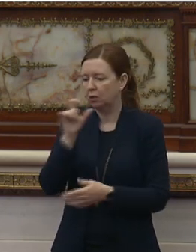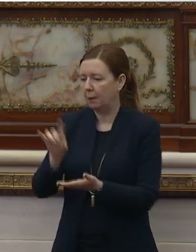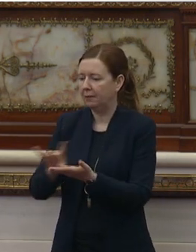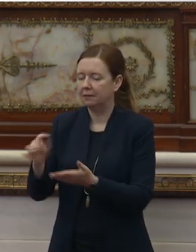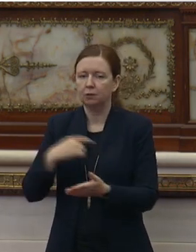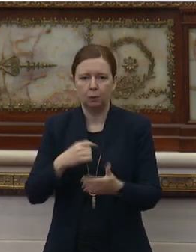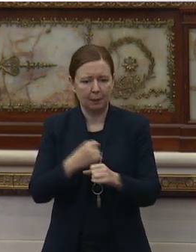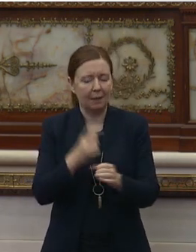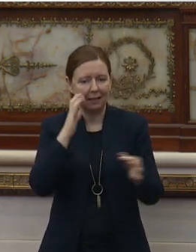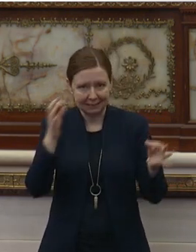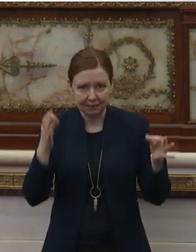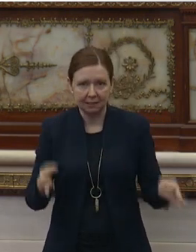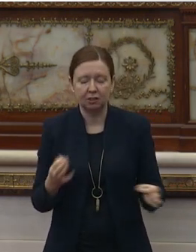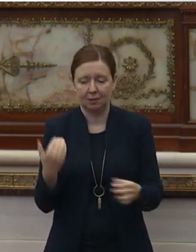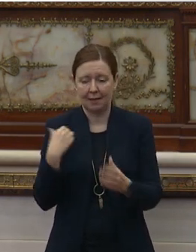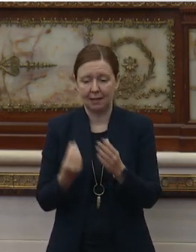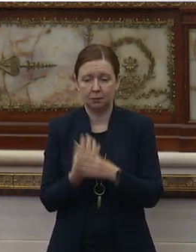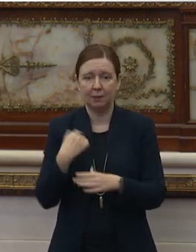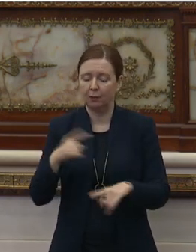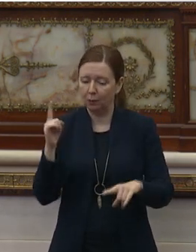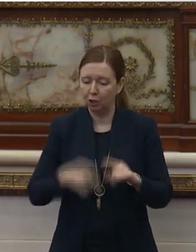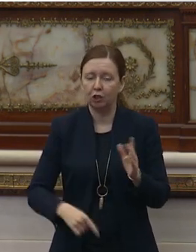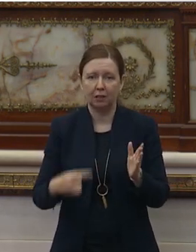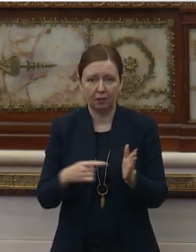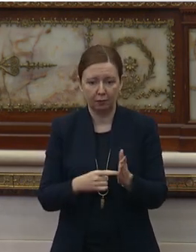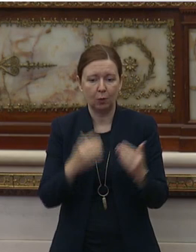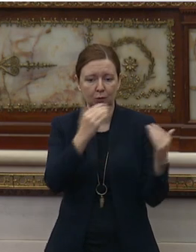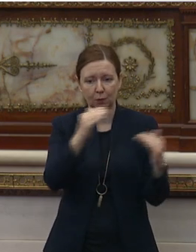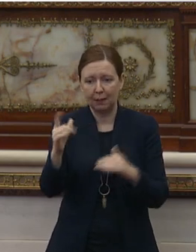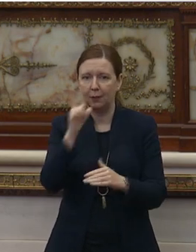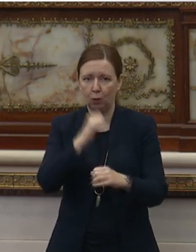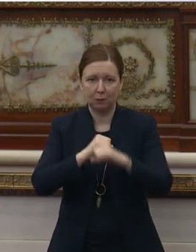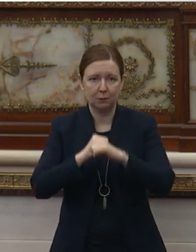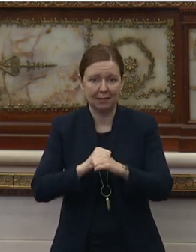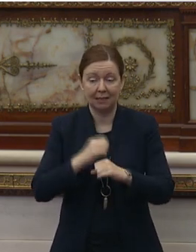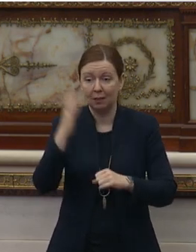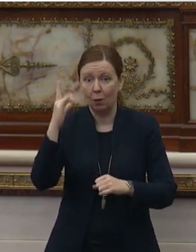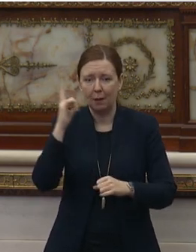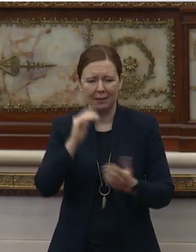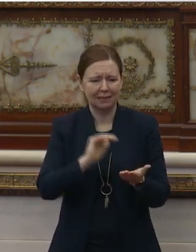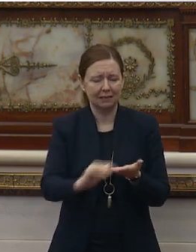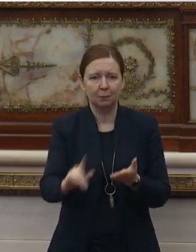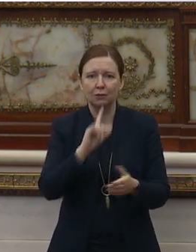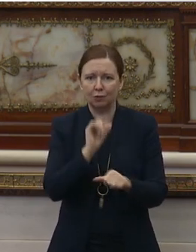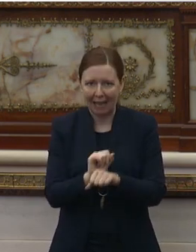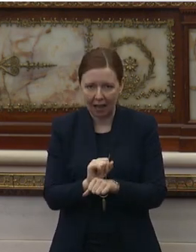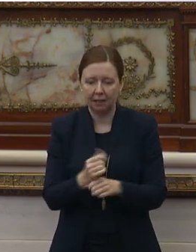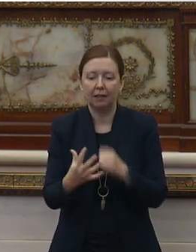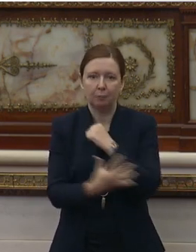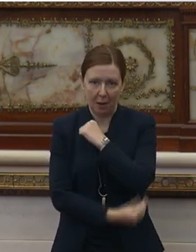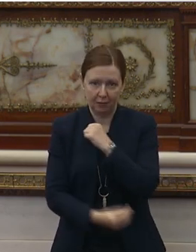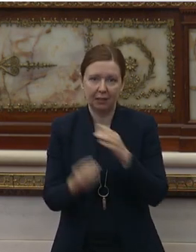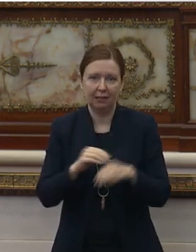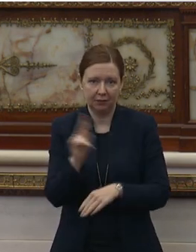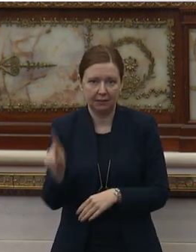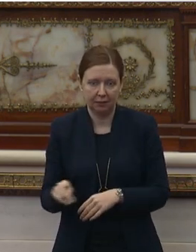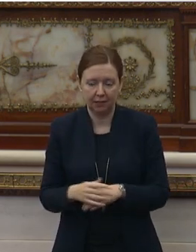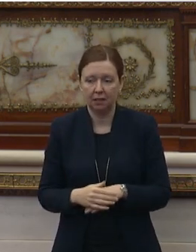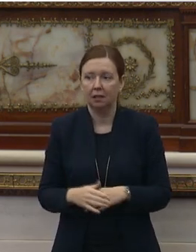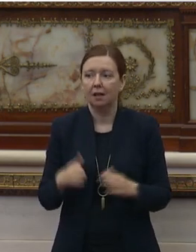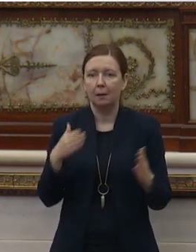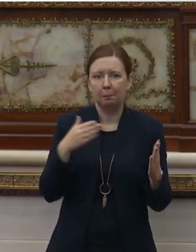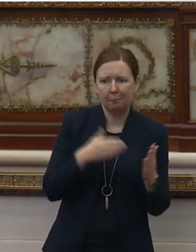conscious decision last spring that we could not afford to limit who was protected because it dismissed the reality of poverty, of biases